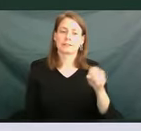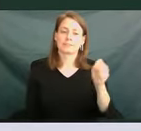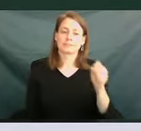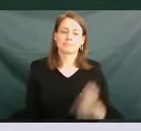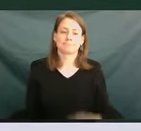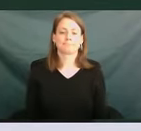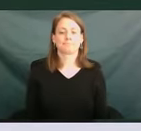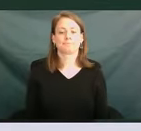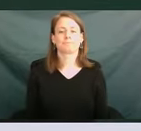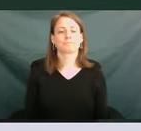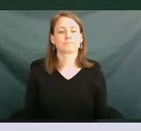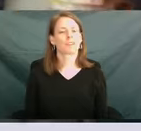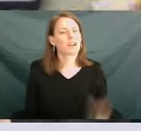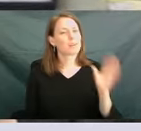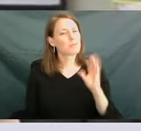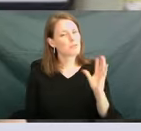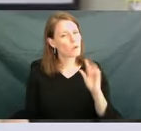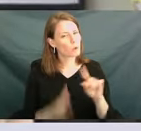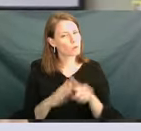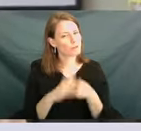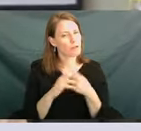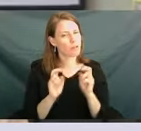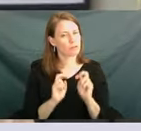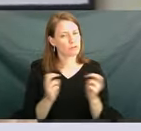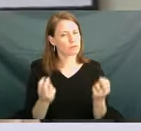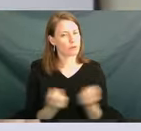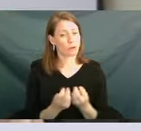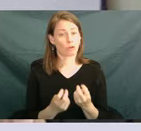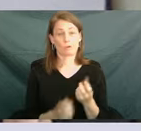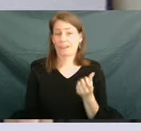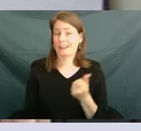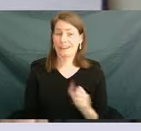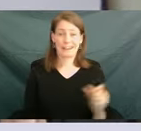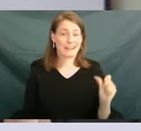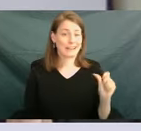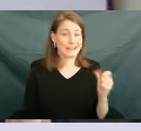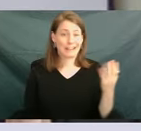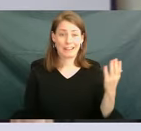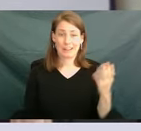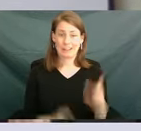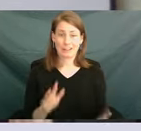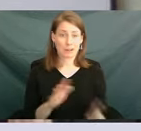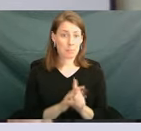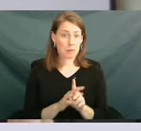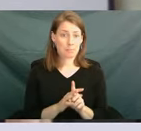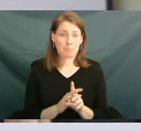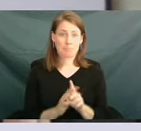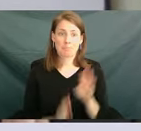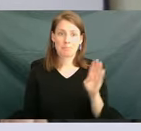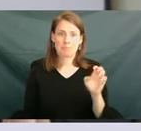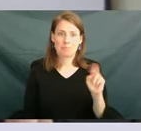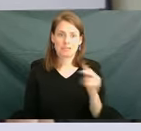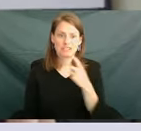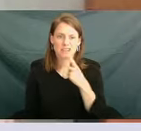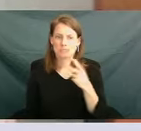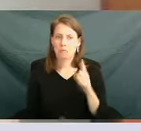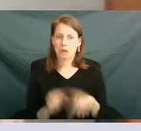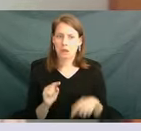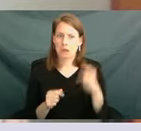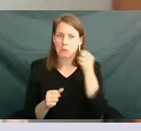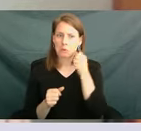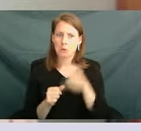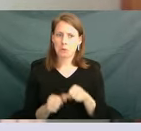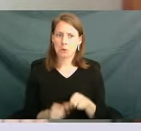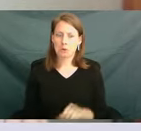anything that was brought up. He'd say, I can't remember. He's been swearing. Oh. Then? You remember swearing at all?